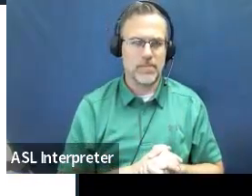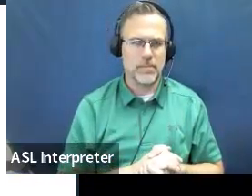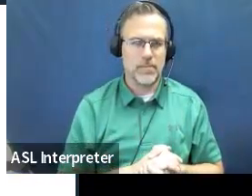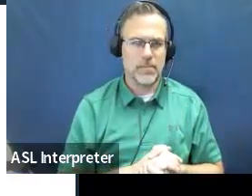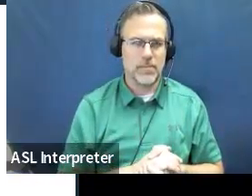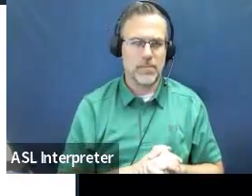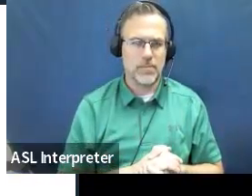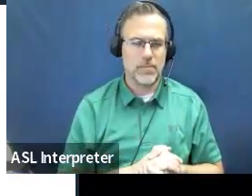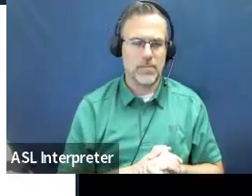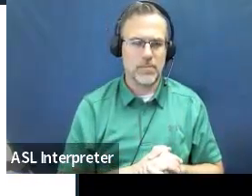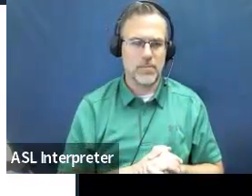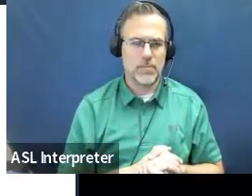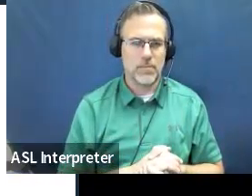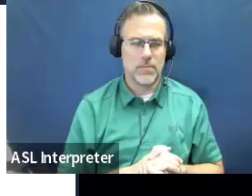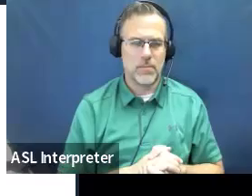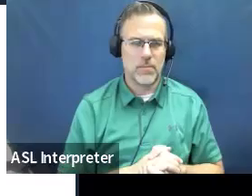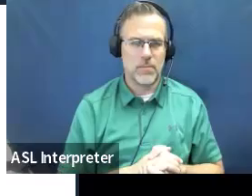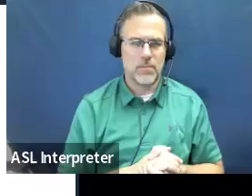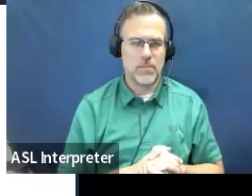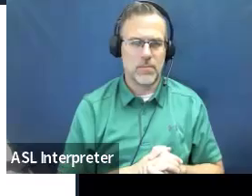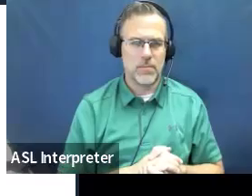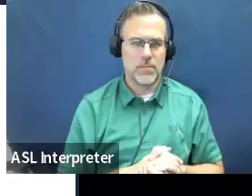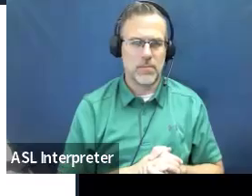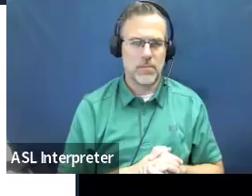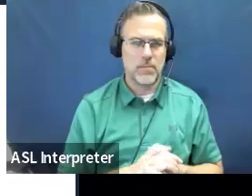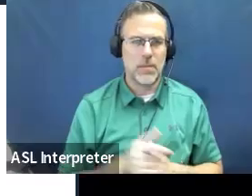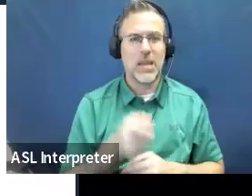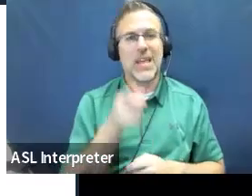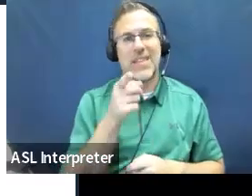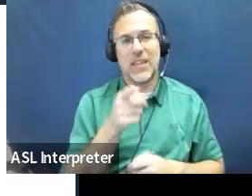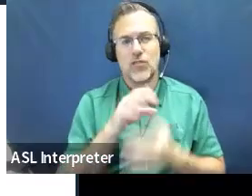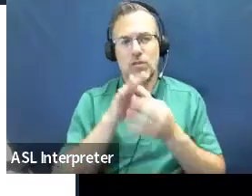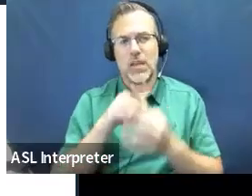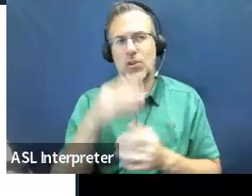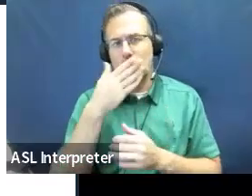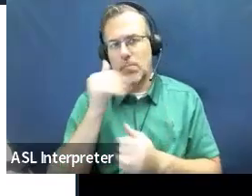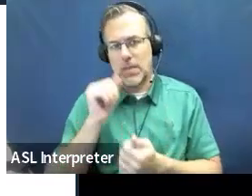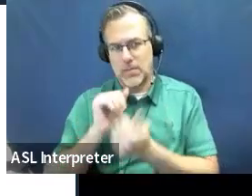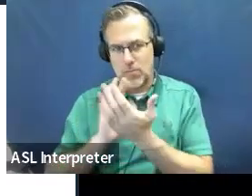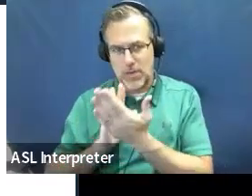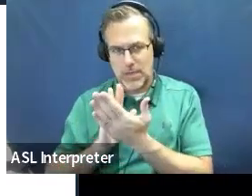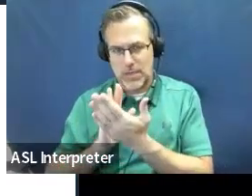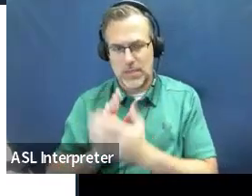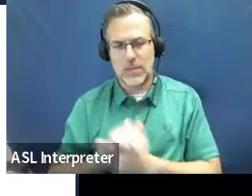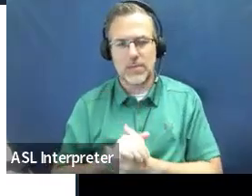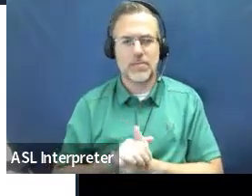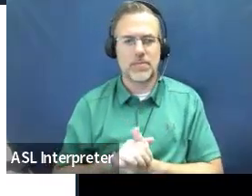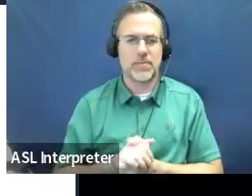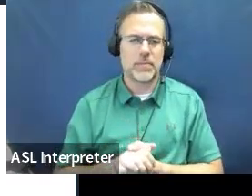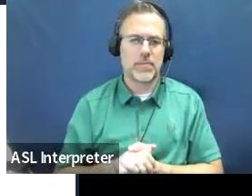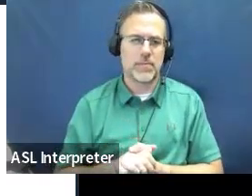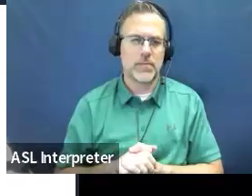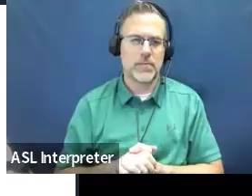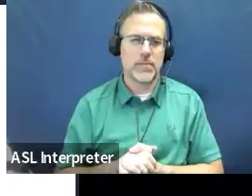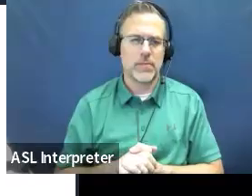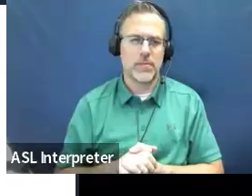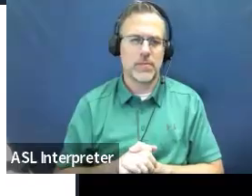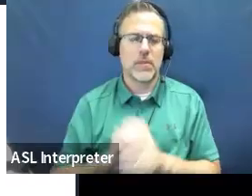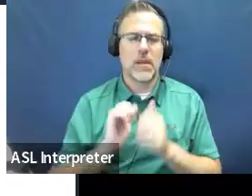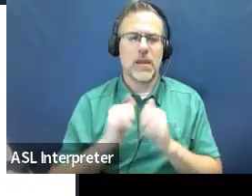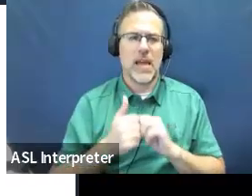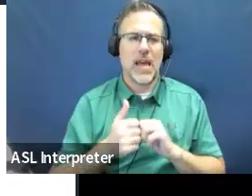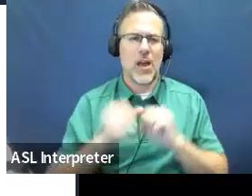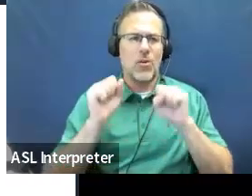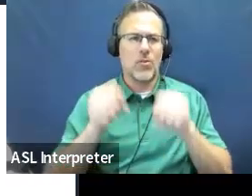Okay, this isn't non-compliance. This is a best practice piece. So we're asking, how can we improve